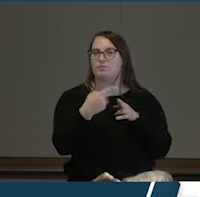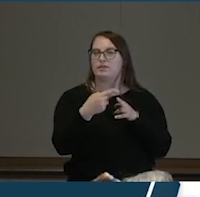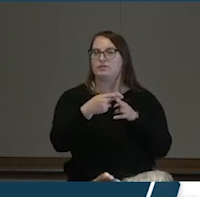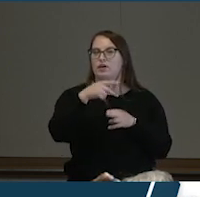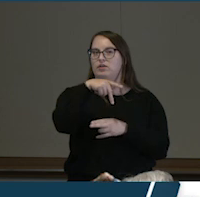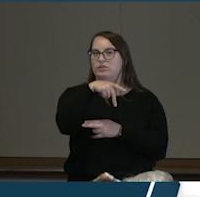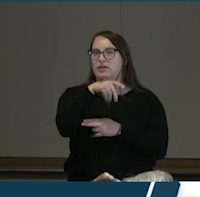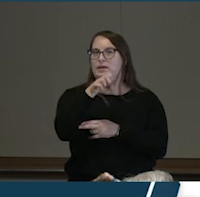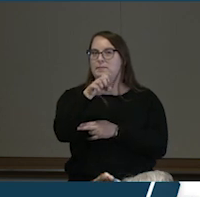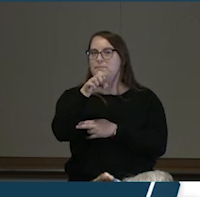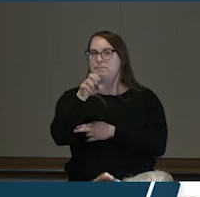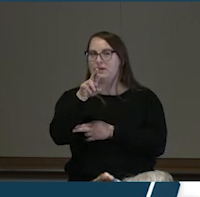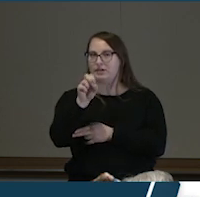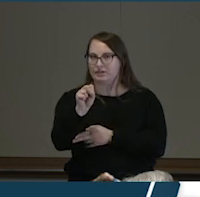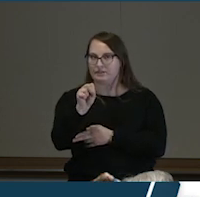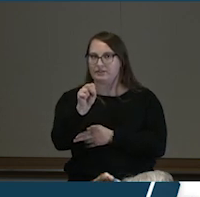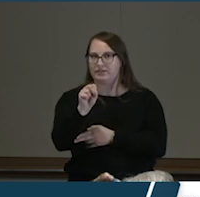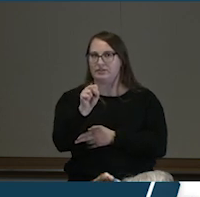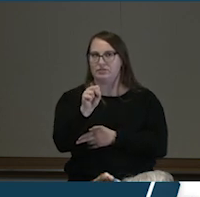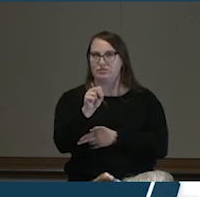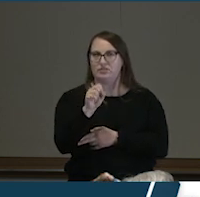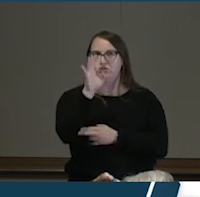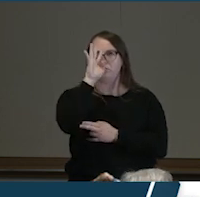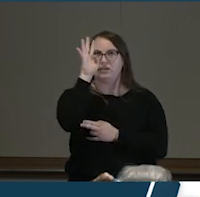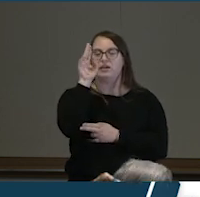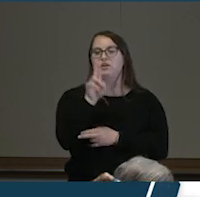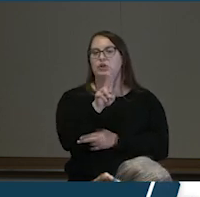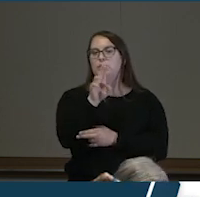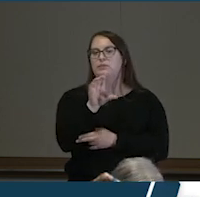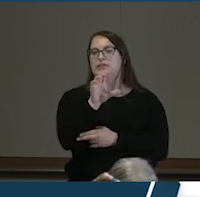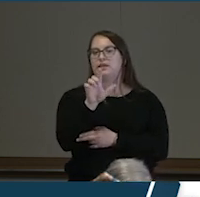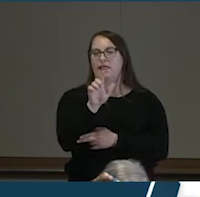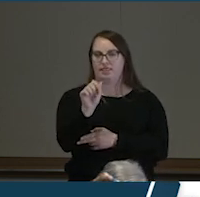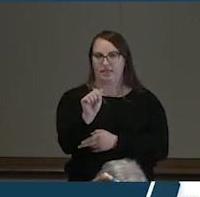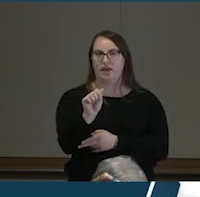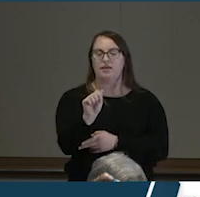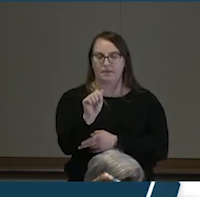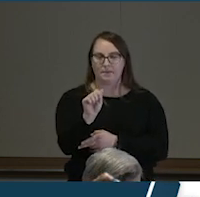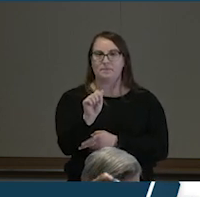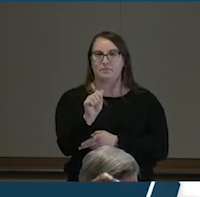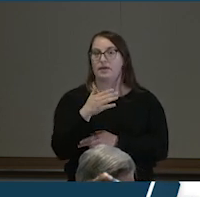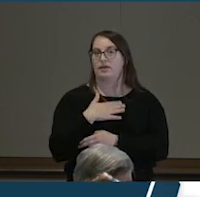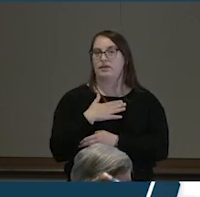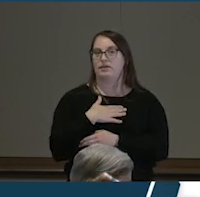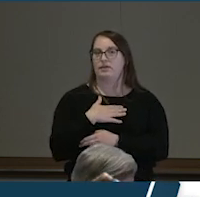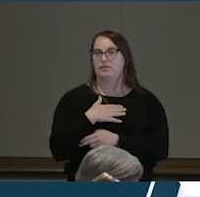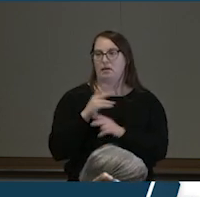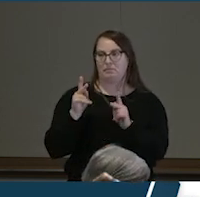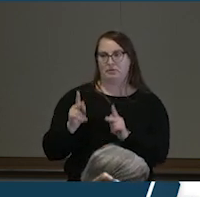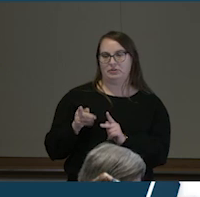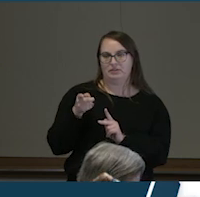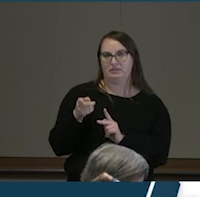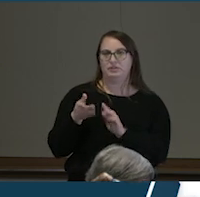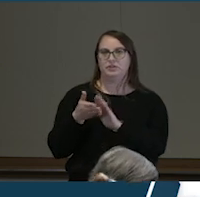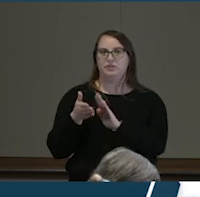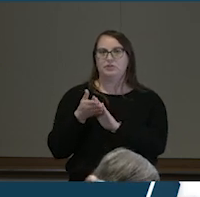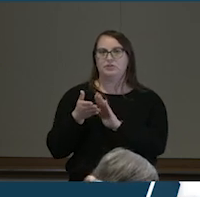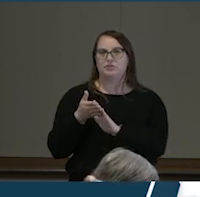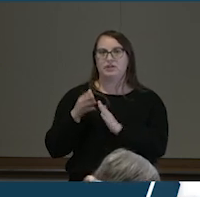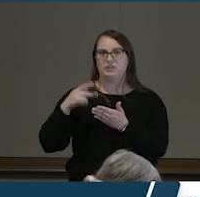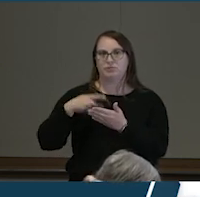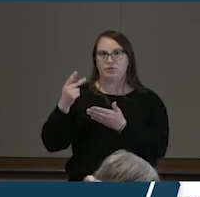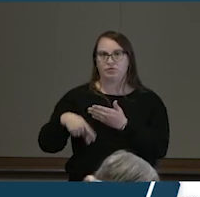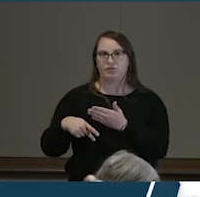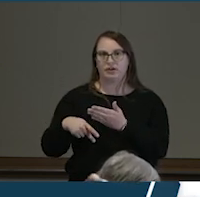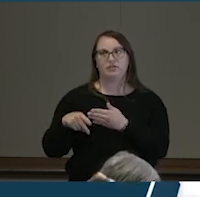program. It was actually created at UCLA. And my person who runs that program, she was trained by UCLA. You have to